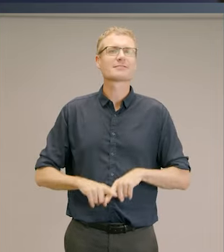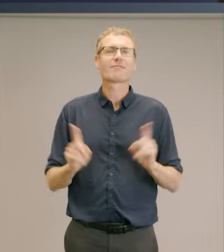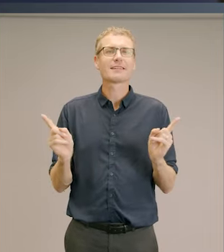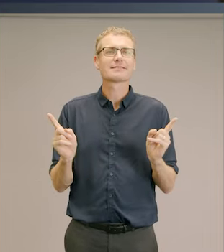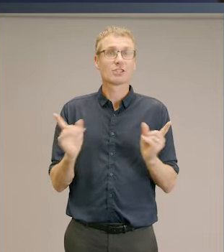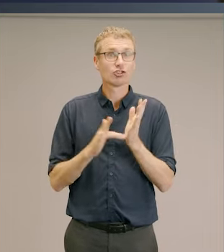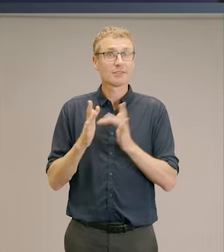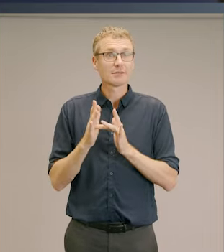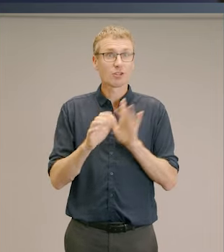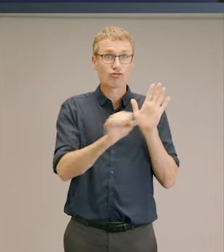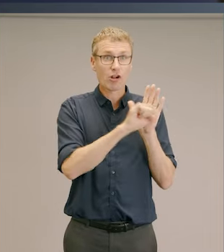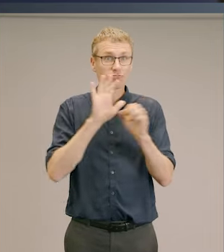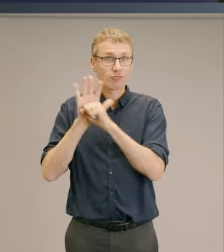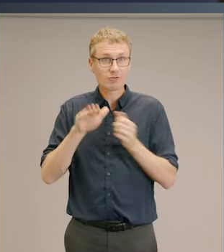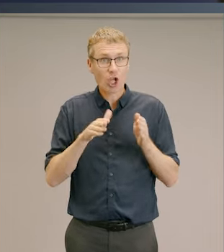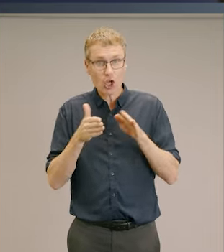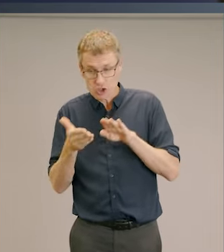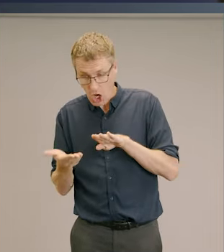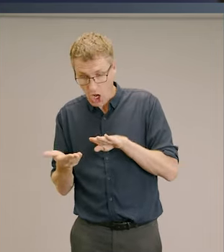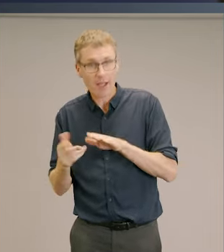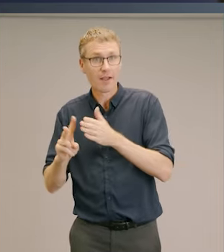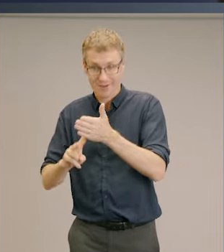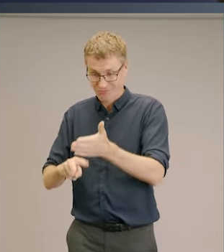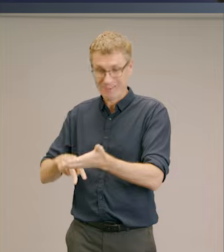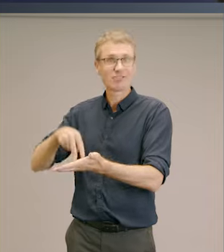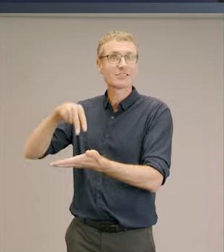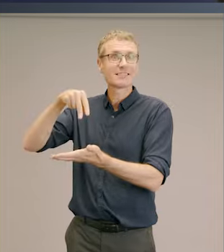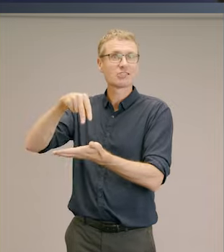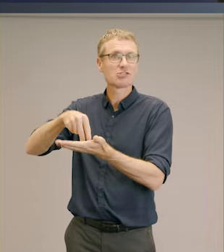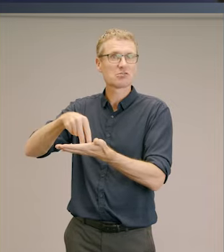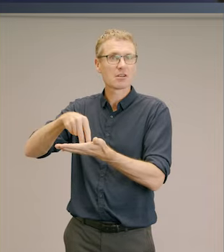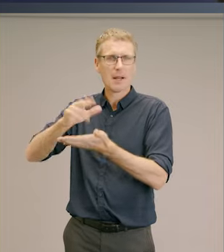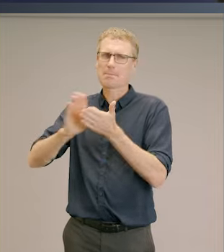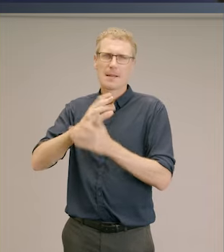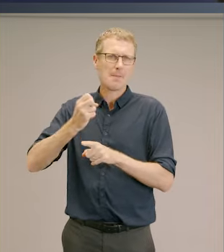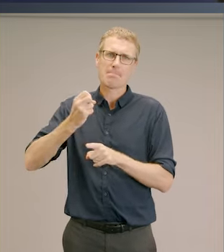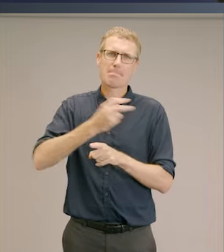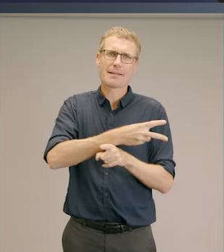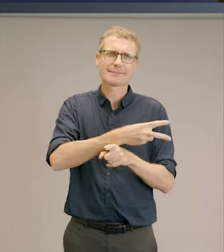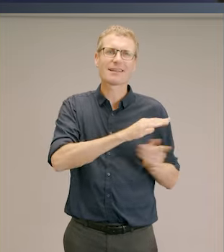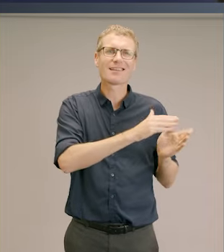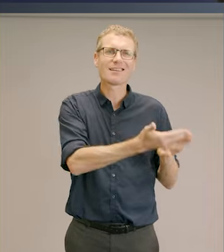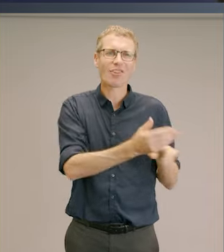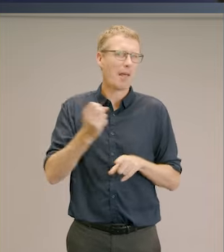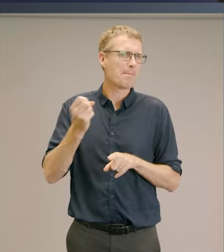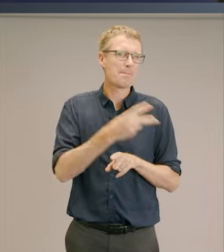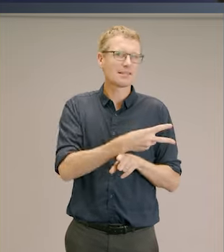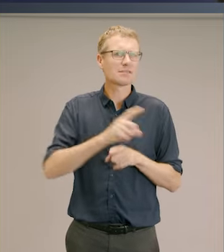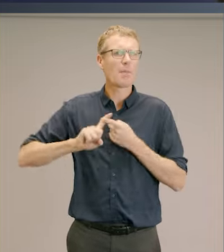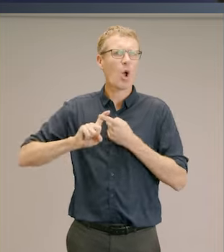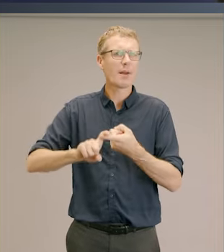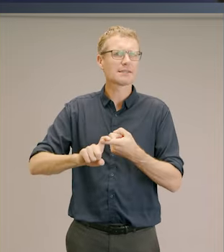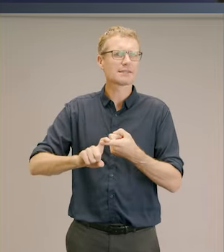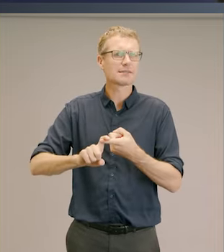resurrection was the permanent defeat of death in the kingdom of God. And Jesus was